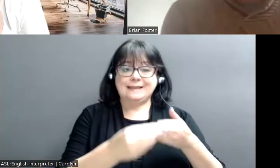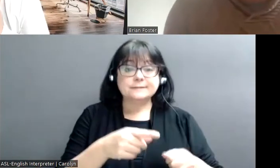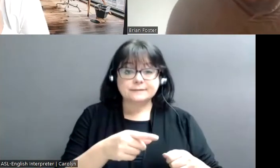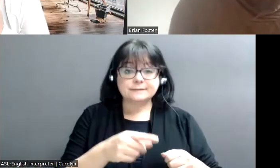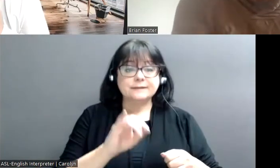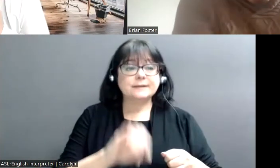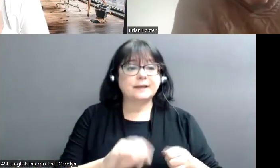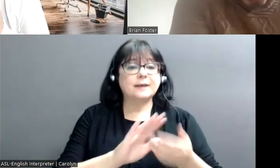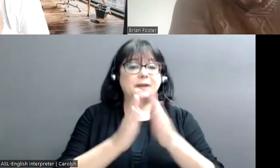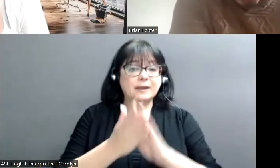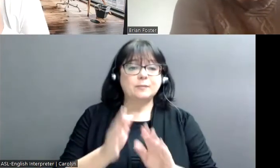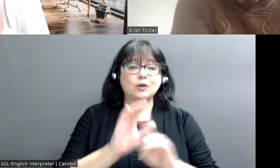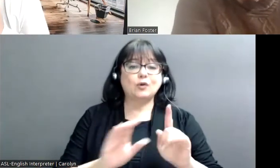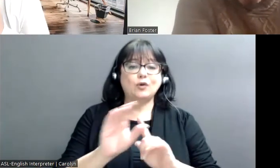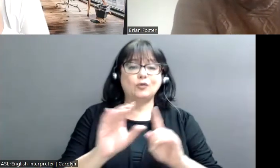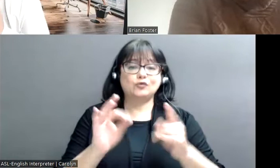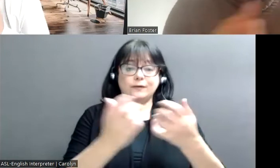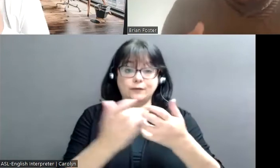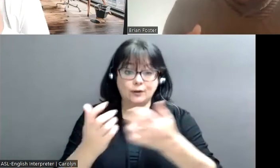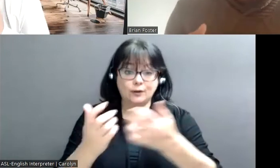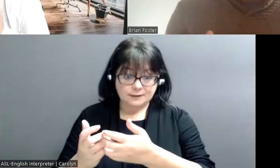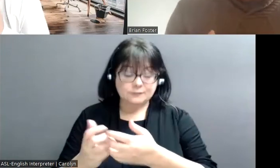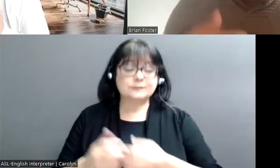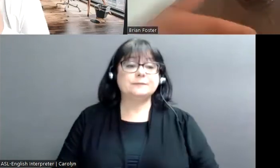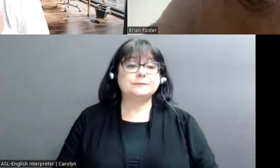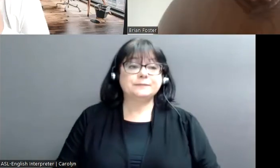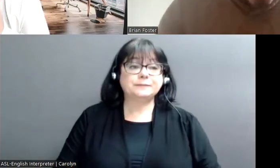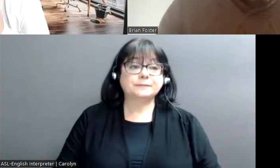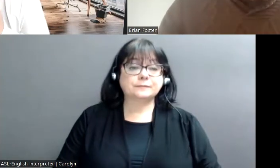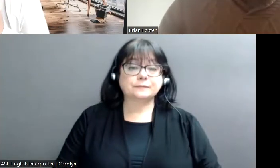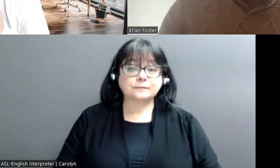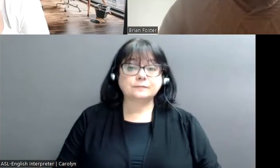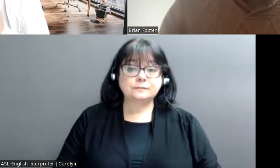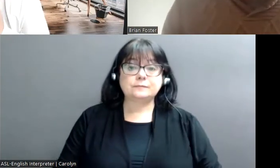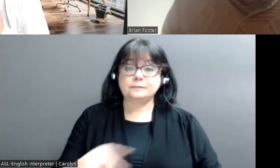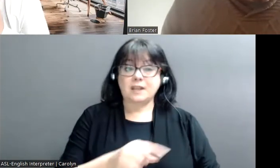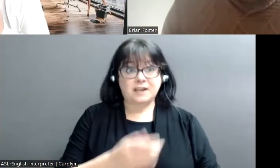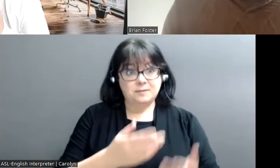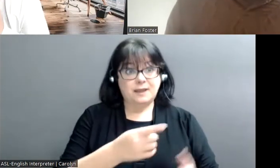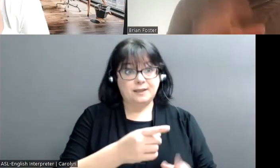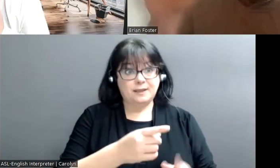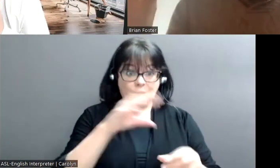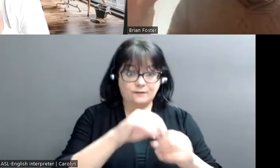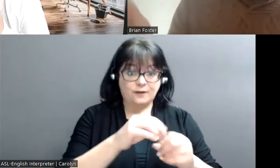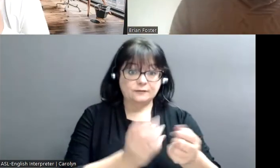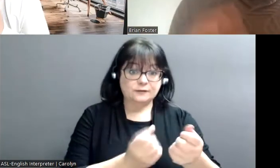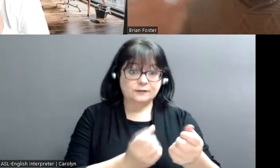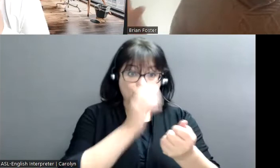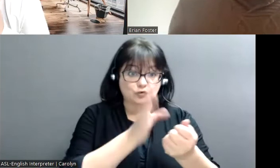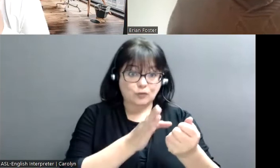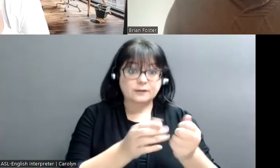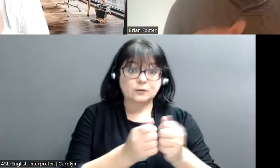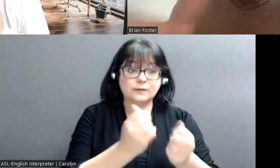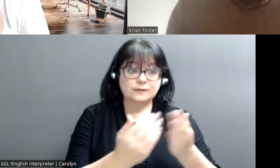culture of accommodation. And then you actually get to maybe be involved in directly supporting a person as well in some capacity as